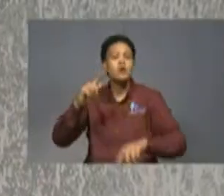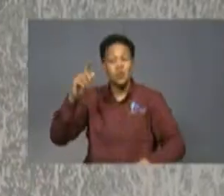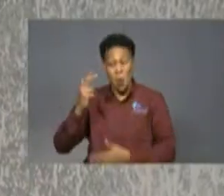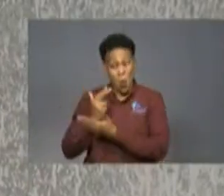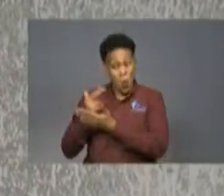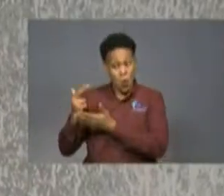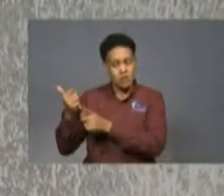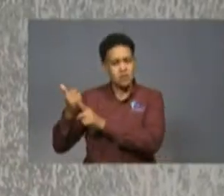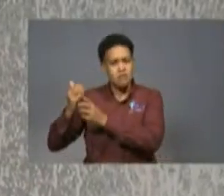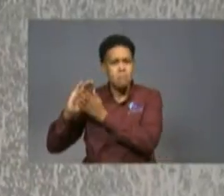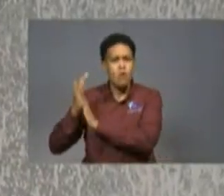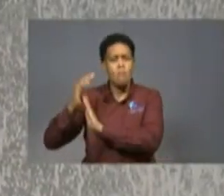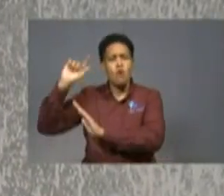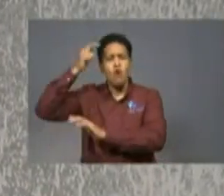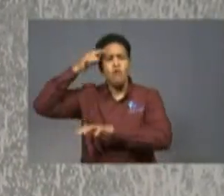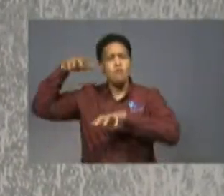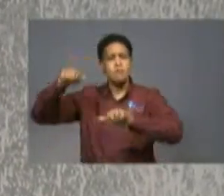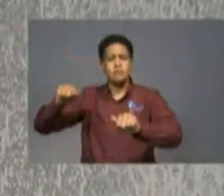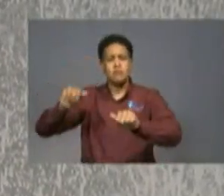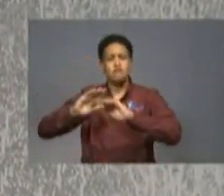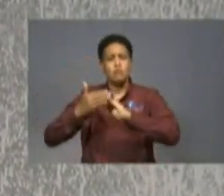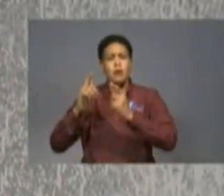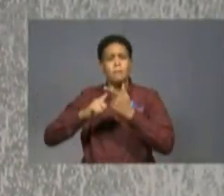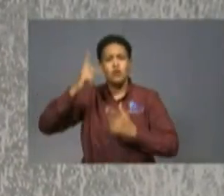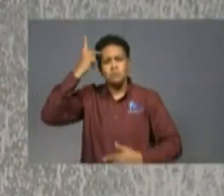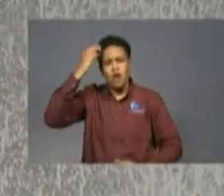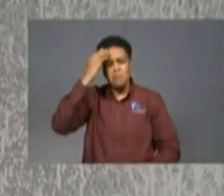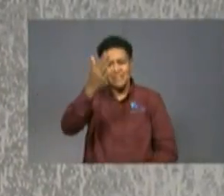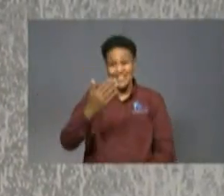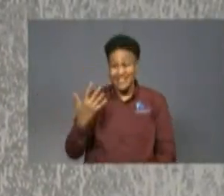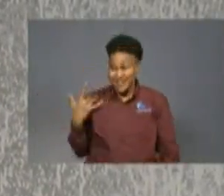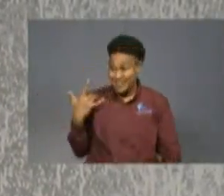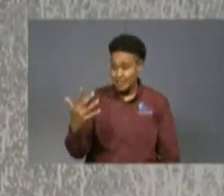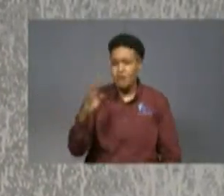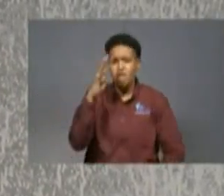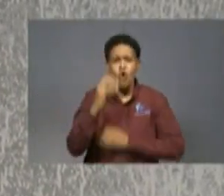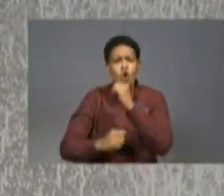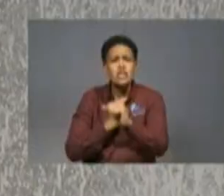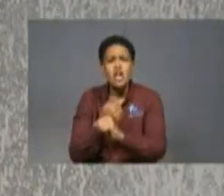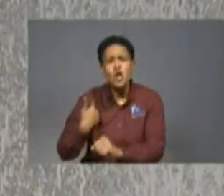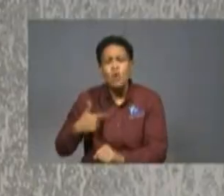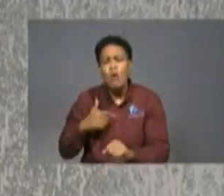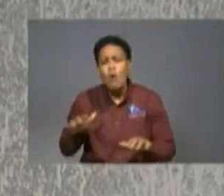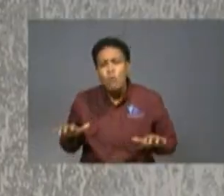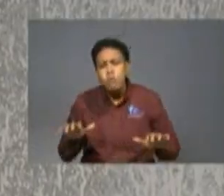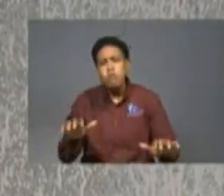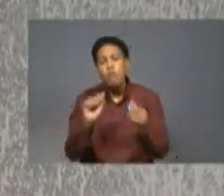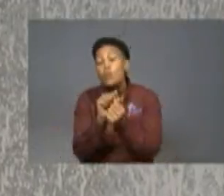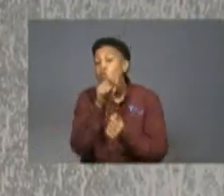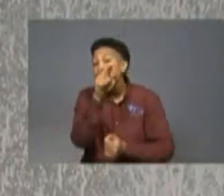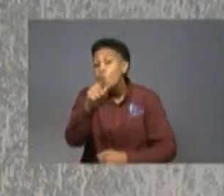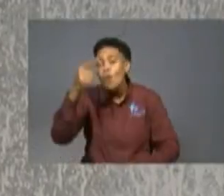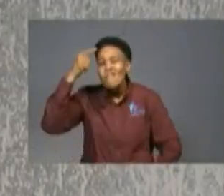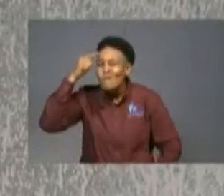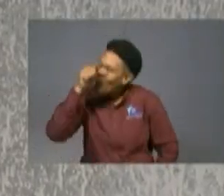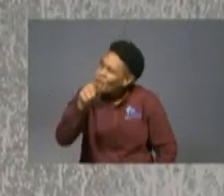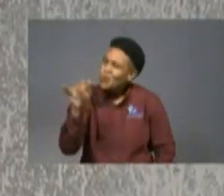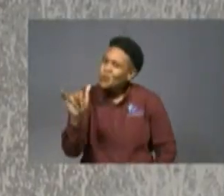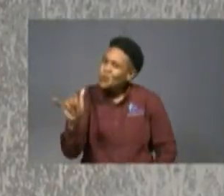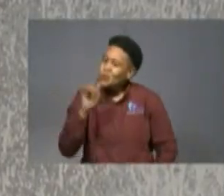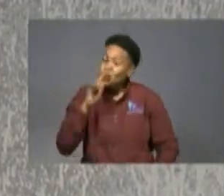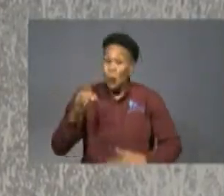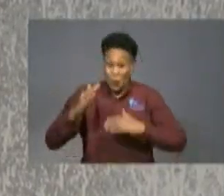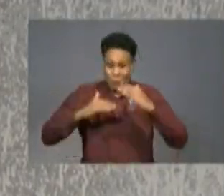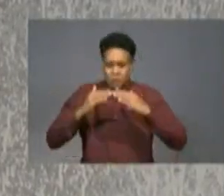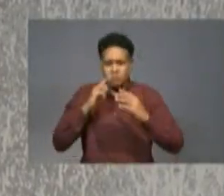the government of Jamaica and Prime Minister. Over those 4 years, we have worked with you and for you to build